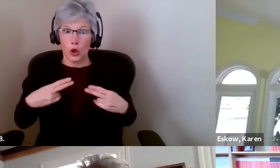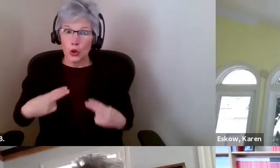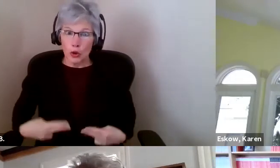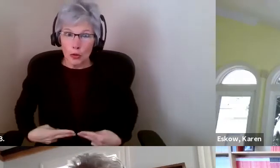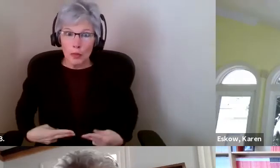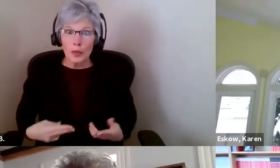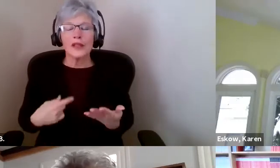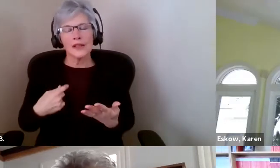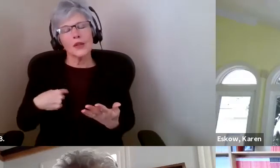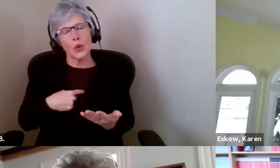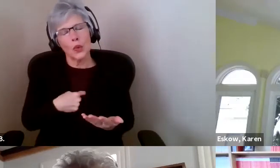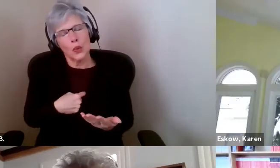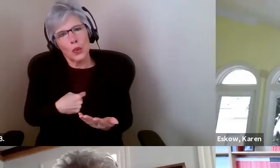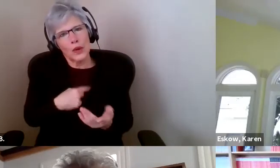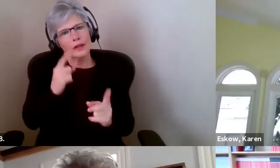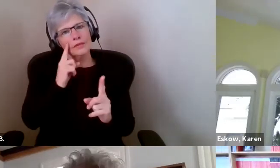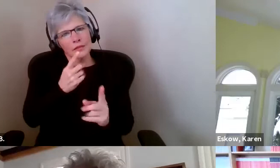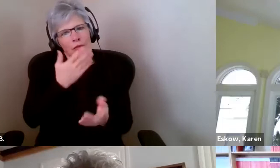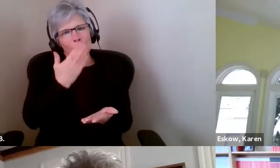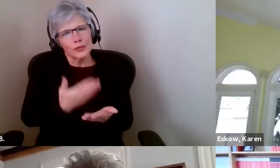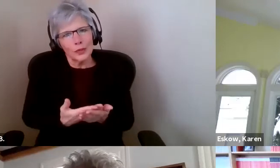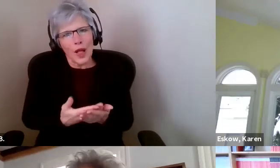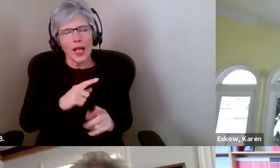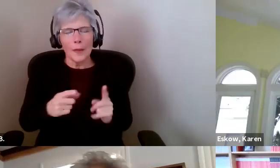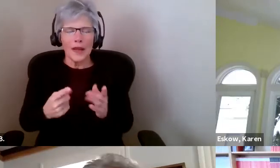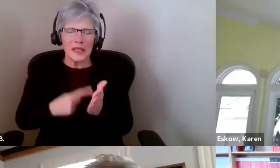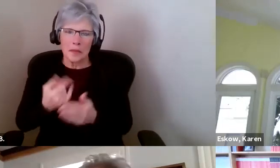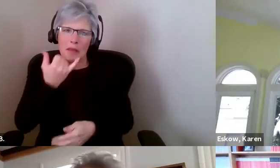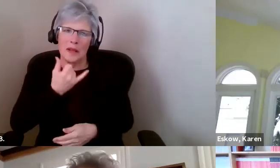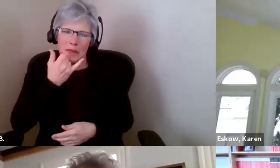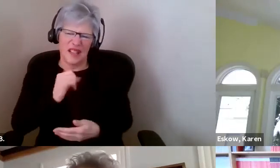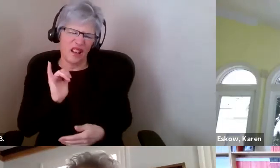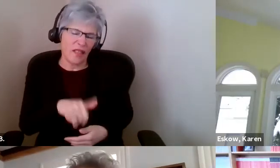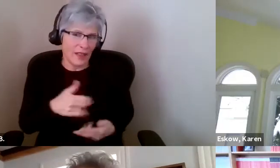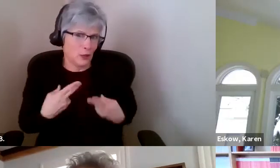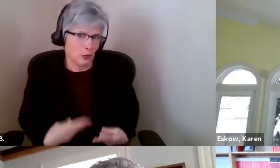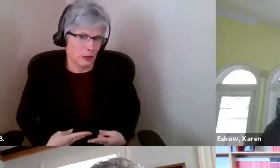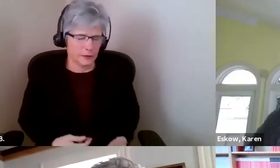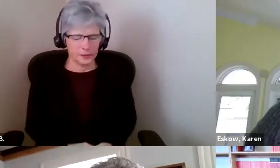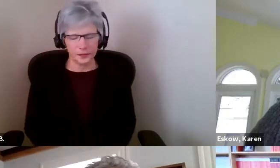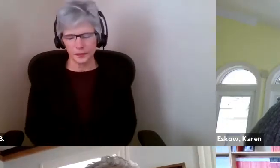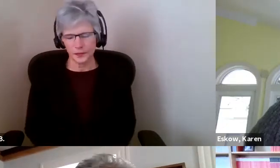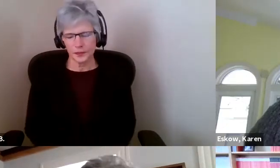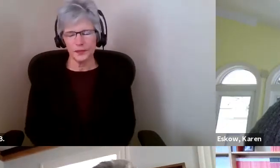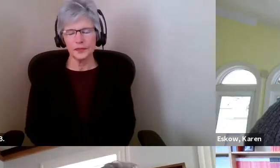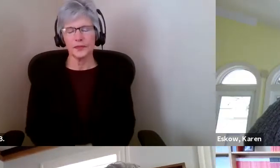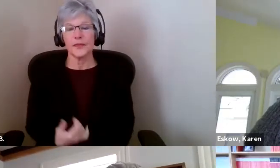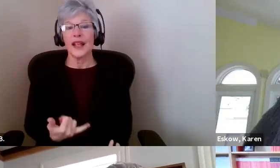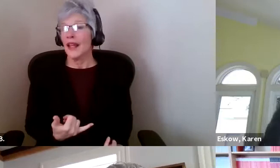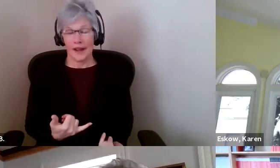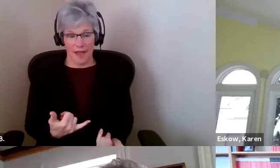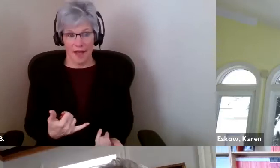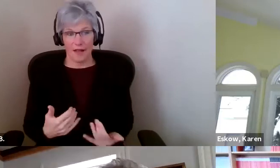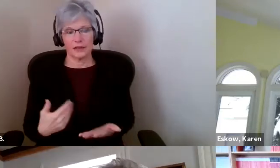we make a mistake. That's what we're like as human beings. Let's move on to the fall semester. The fall semester, as you